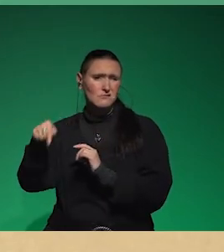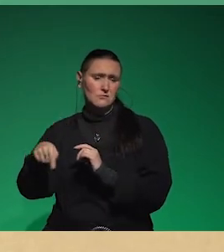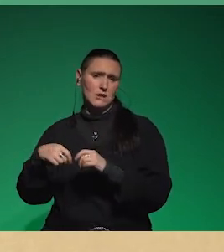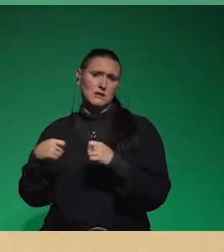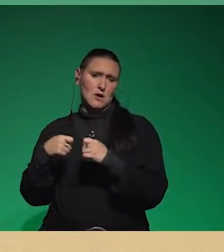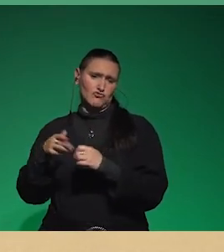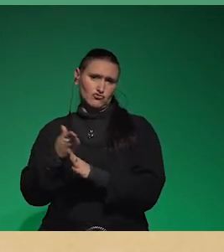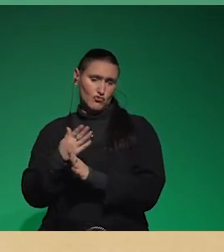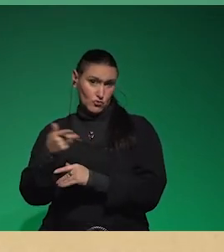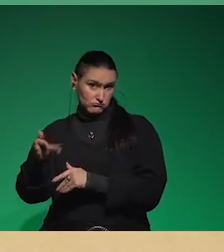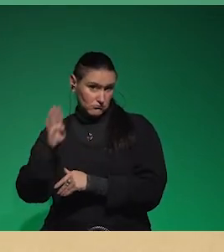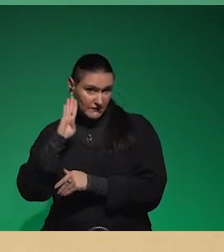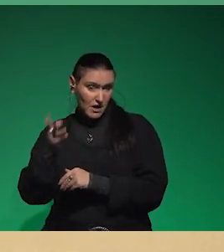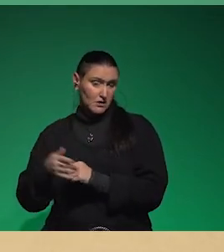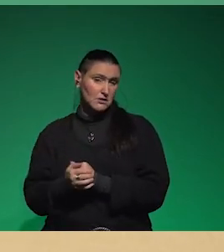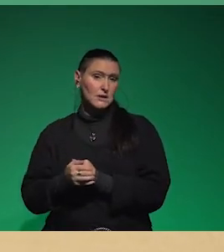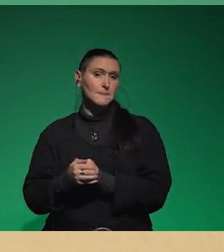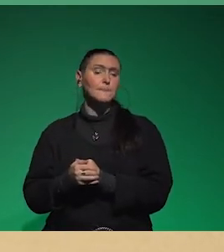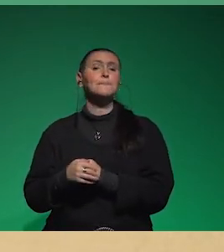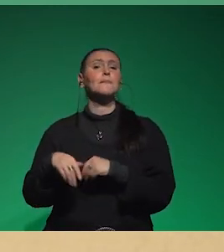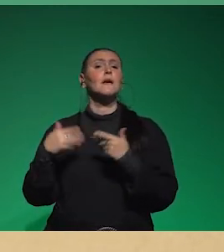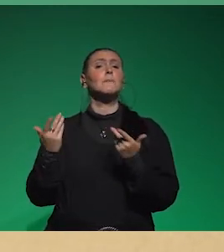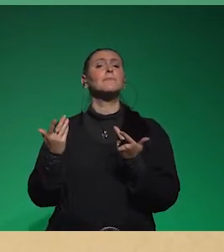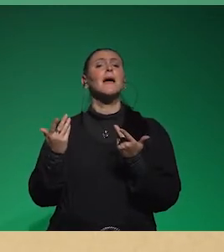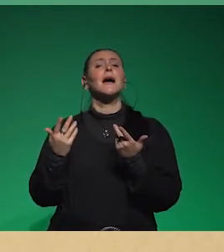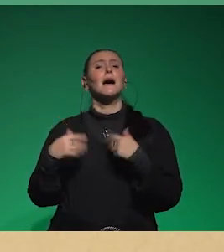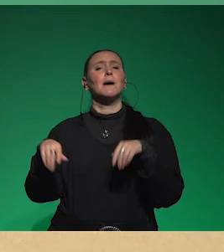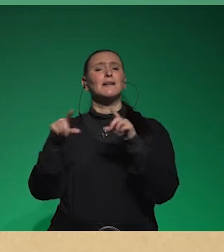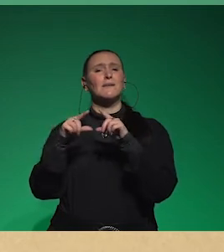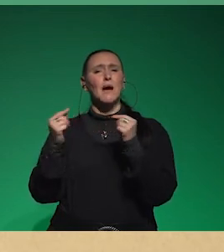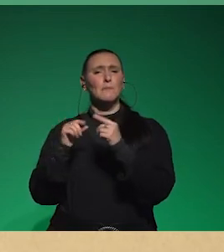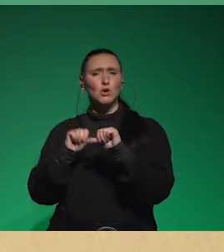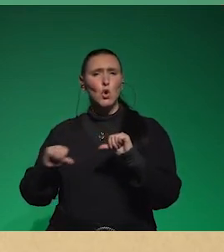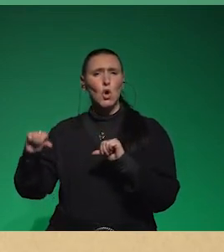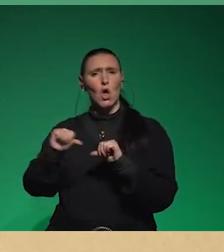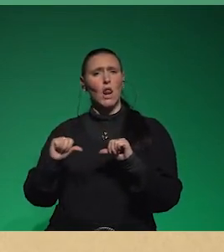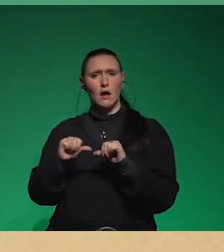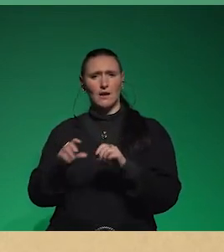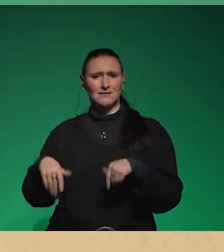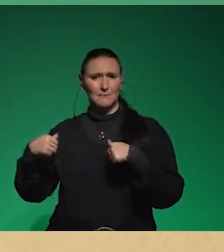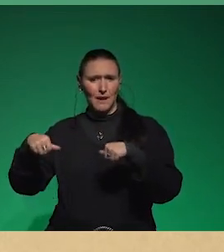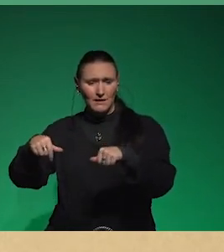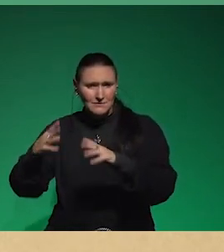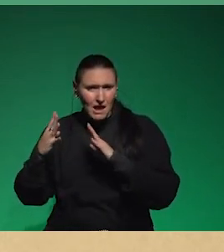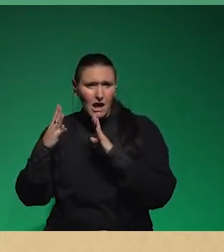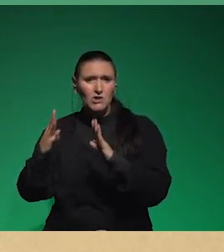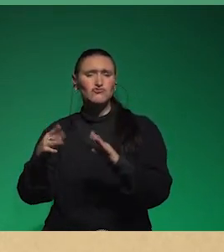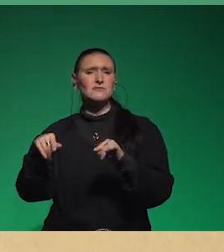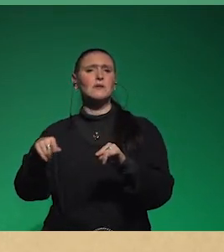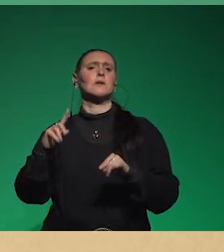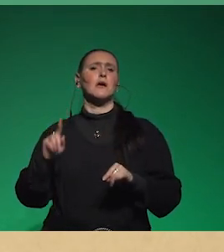through transmigration programs and NES schemes, so nucleus estate and smallholder